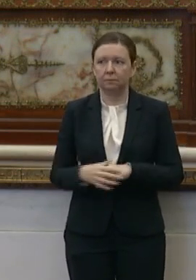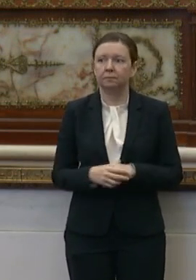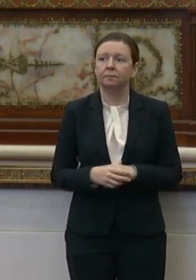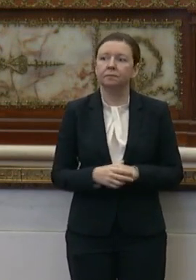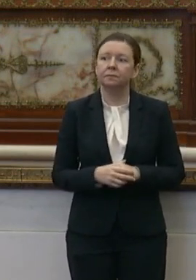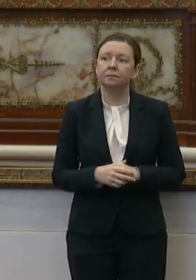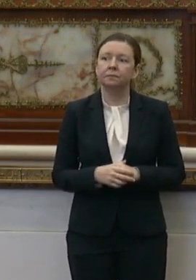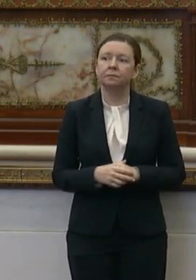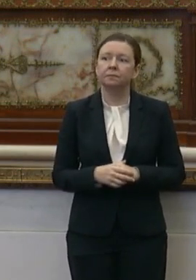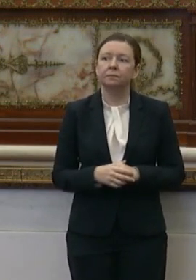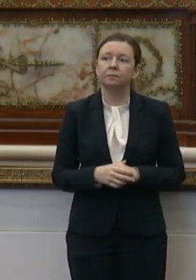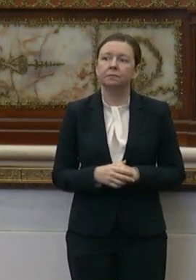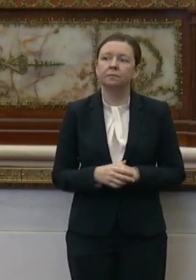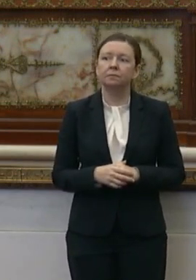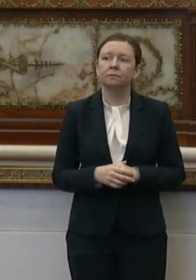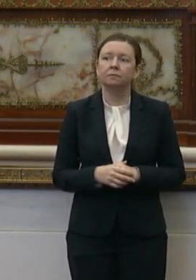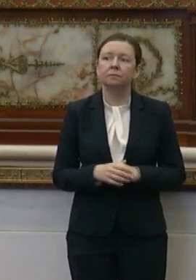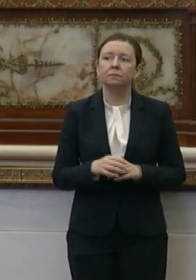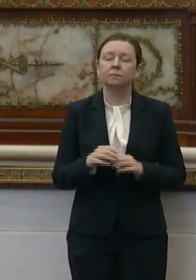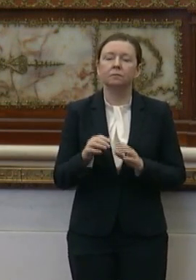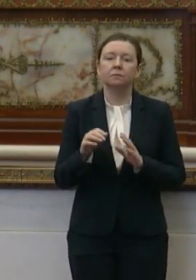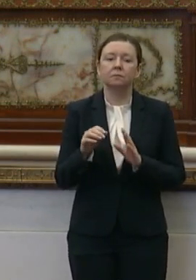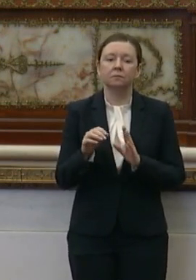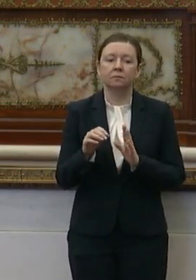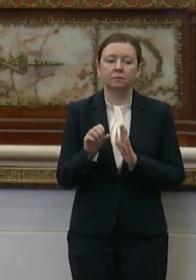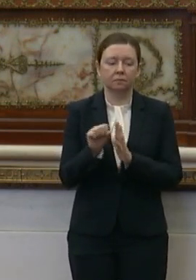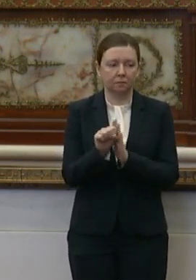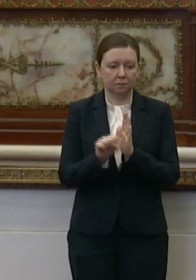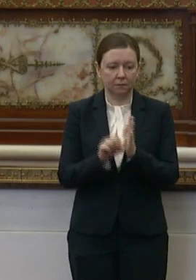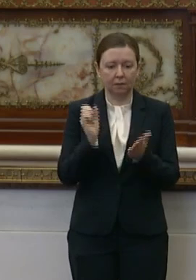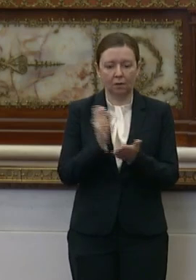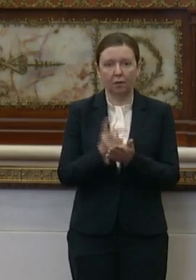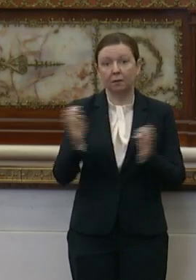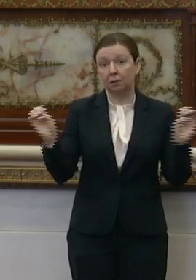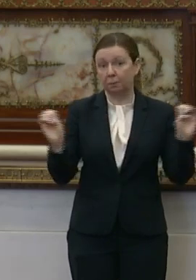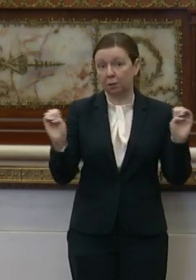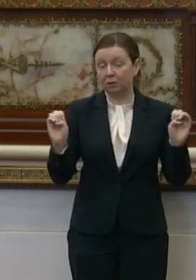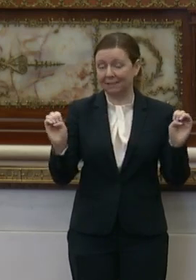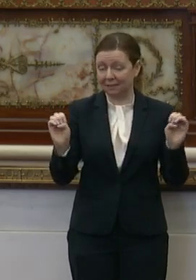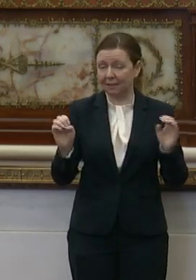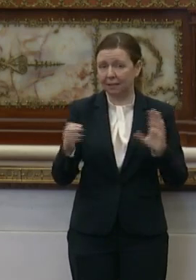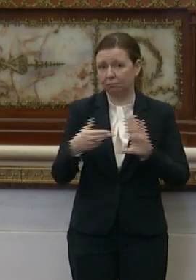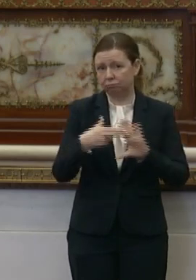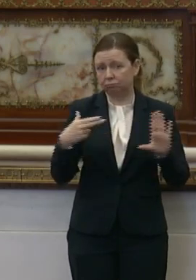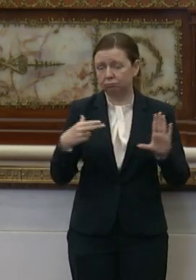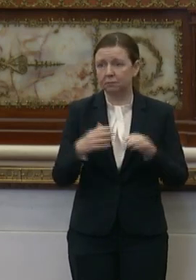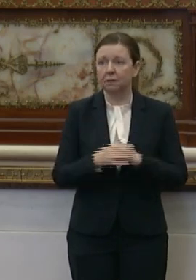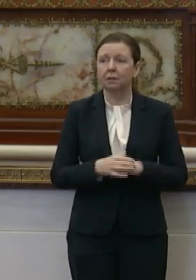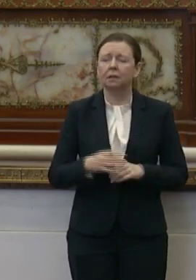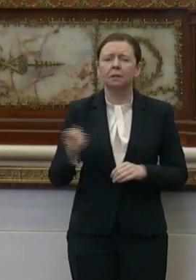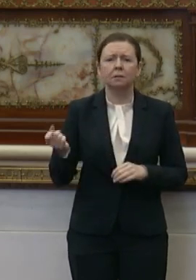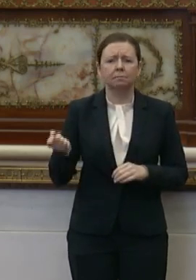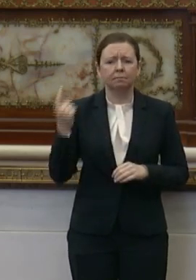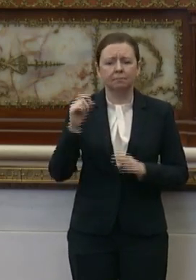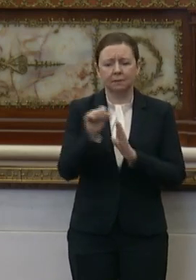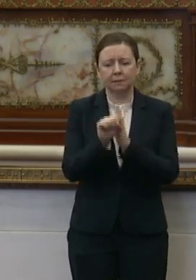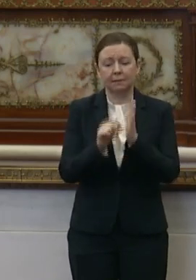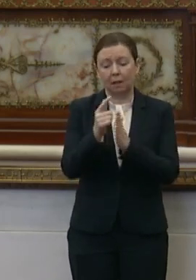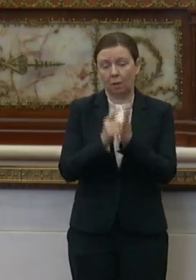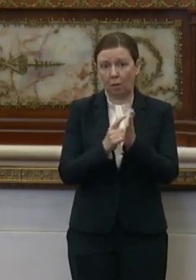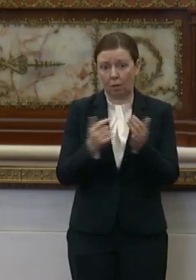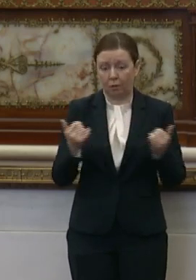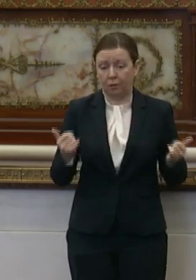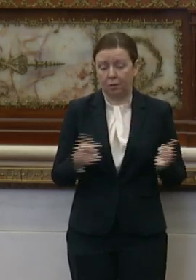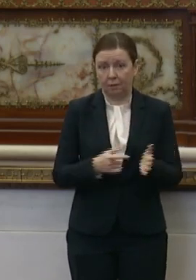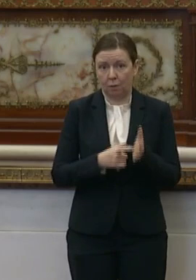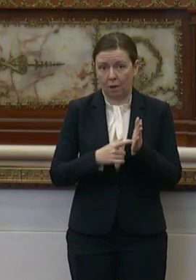in the state-authorized emergency status. So I understand that state law currently